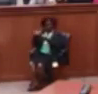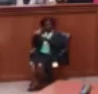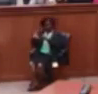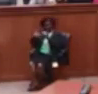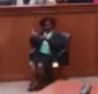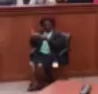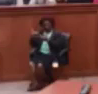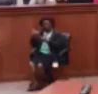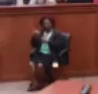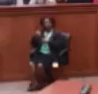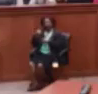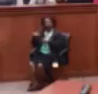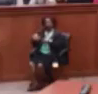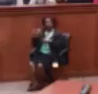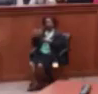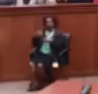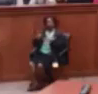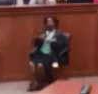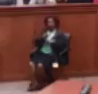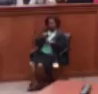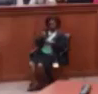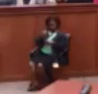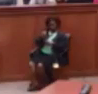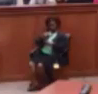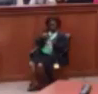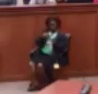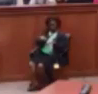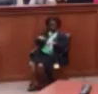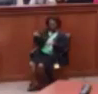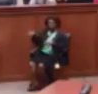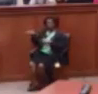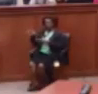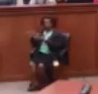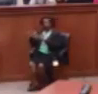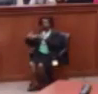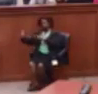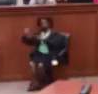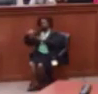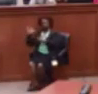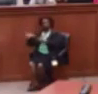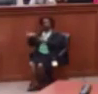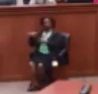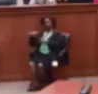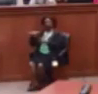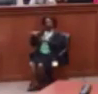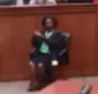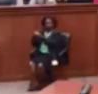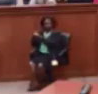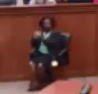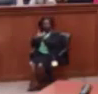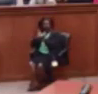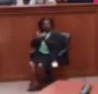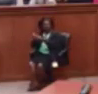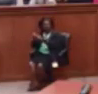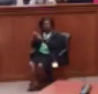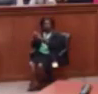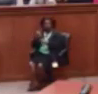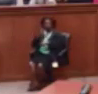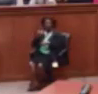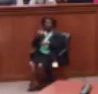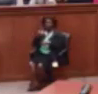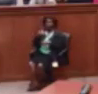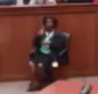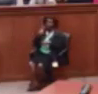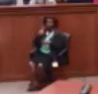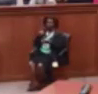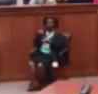systems, and the K-12 system in figuring out how we deliver that through dual enrollment. And particularly as you look at rural areas, another issue that was one of